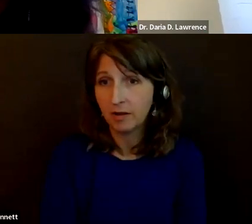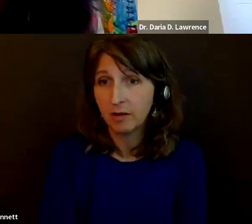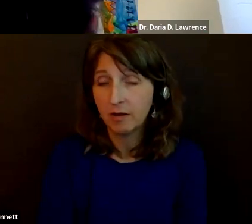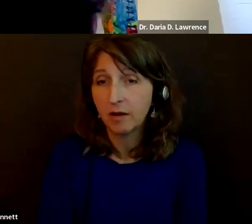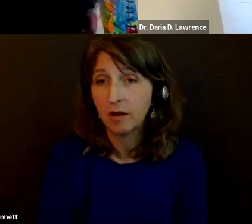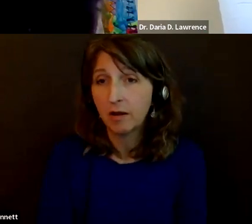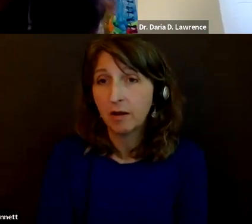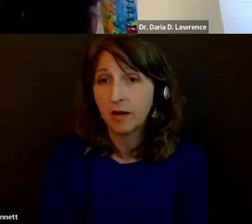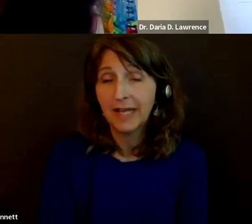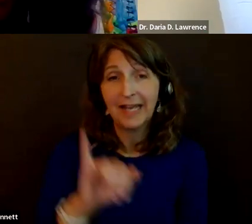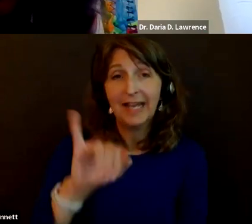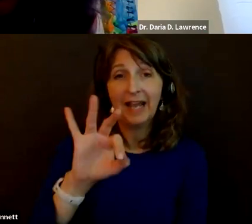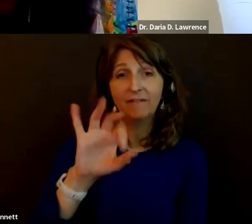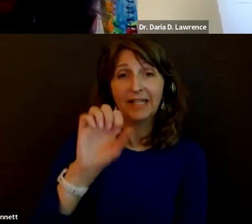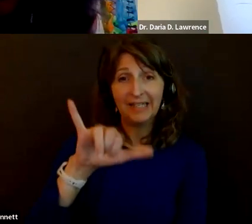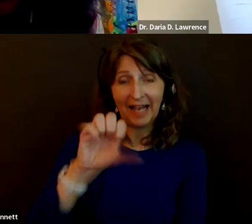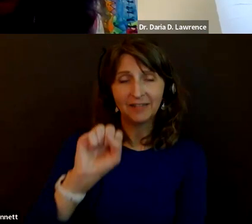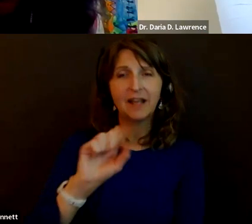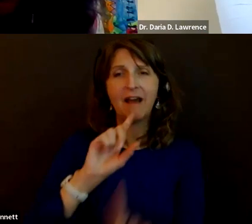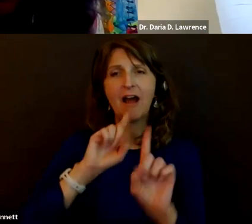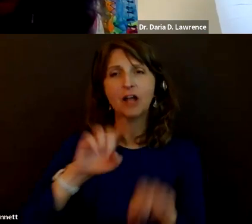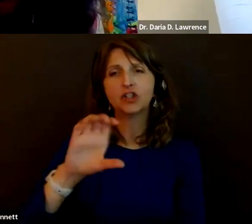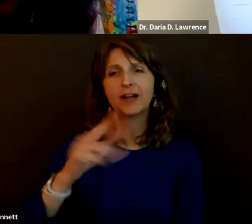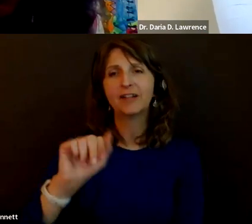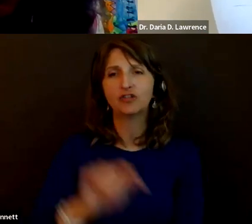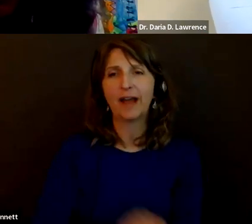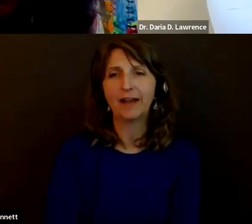If so, could you just let us know in the chat?